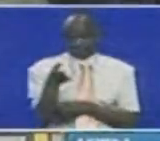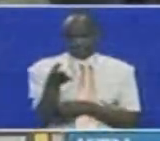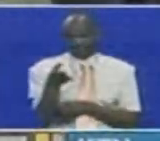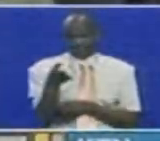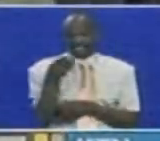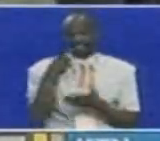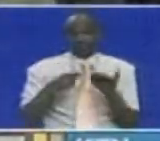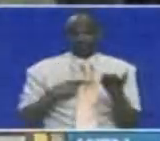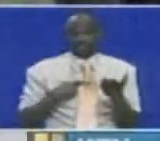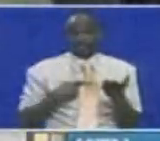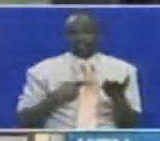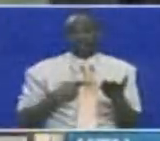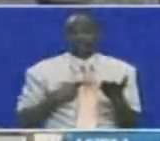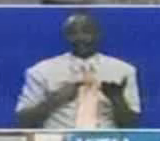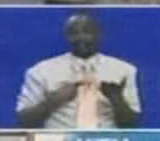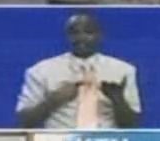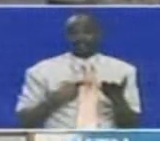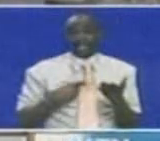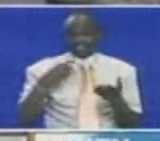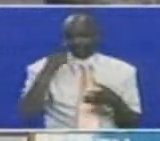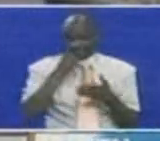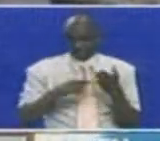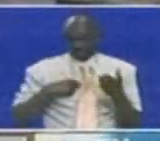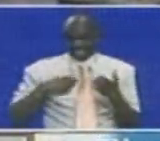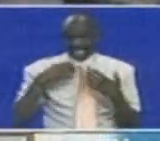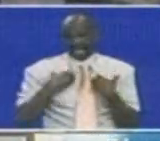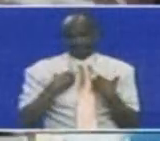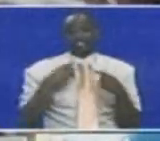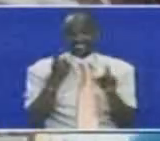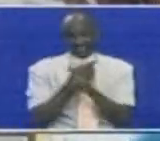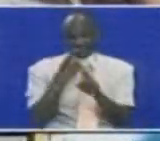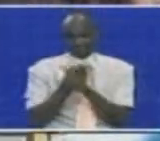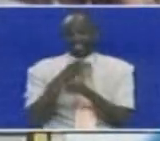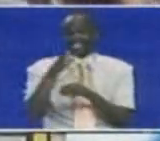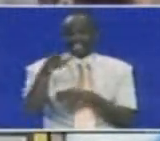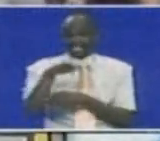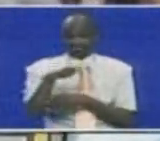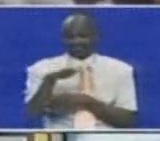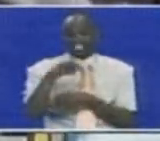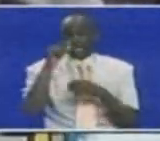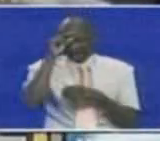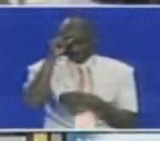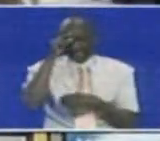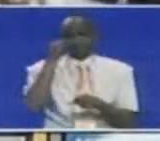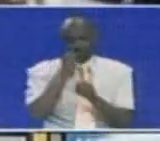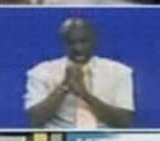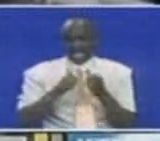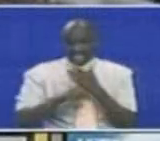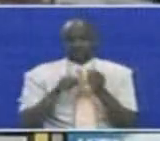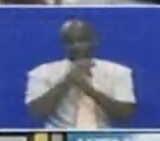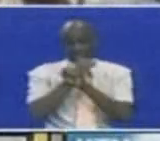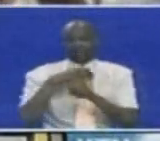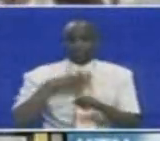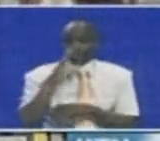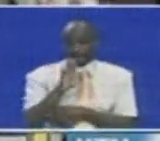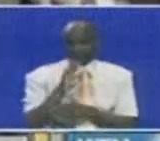spaces in the presence of even unmissed forces in the area. So the government is doing all its effort to protect its citizens, and that